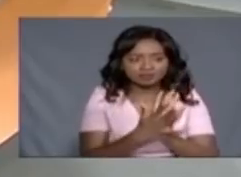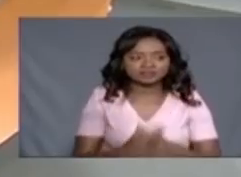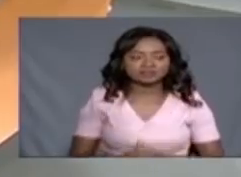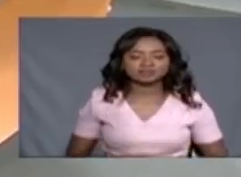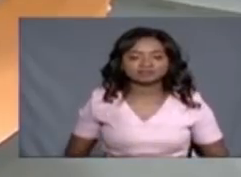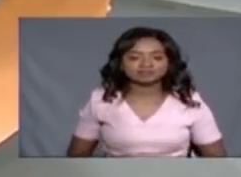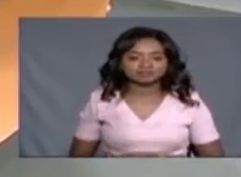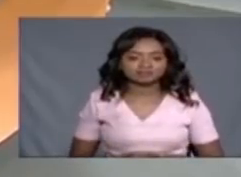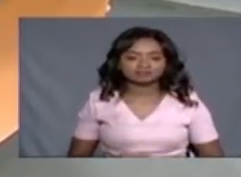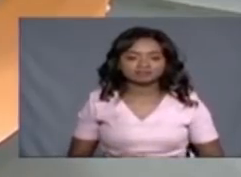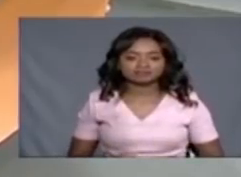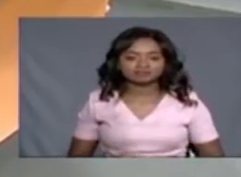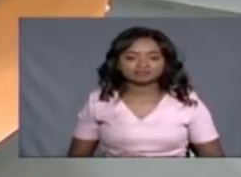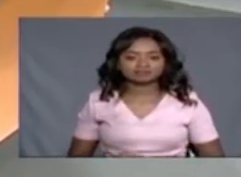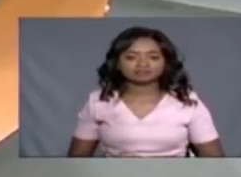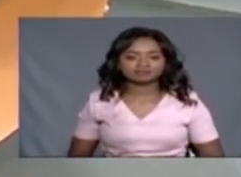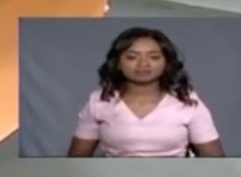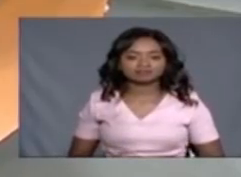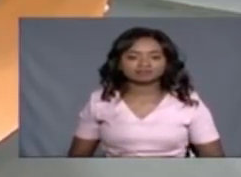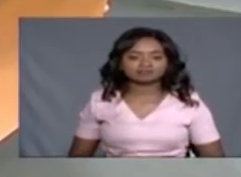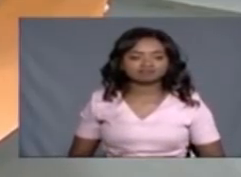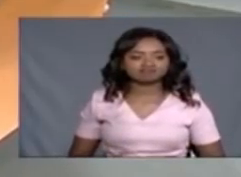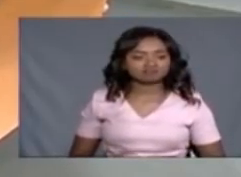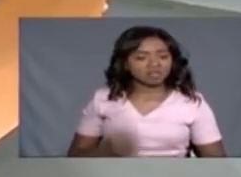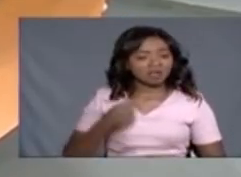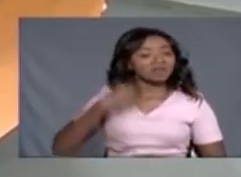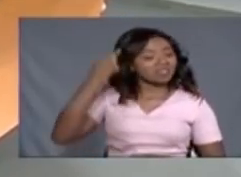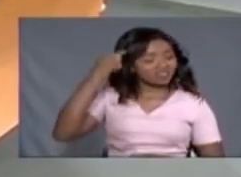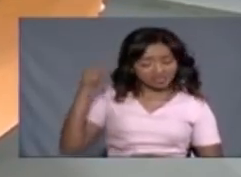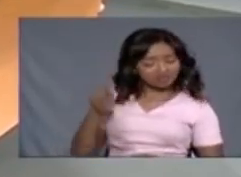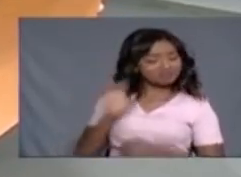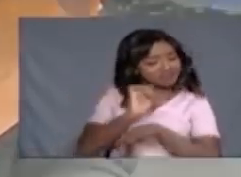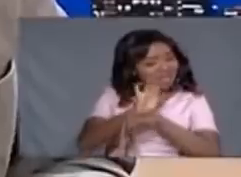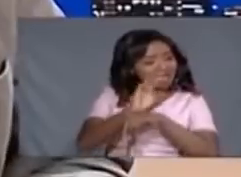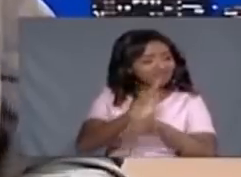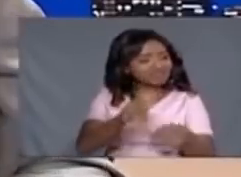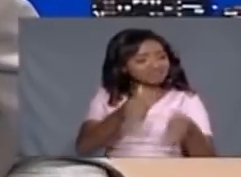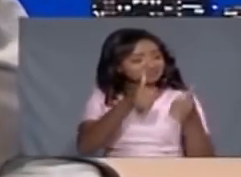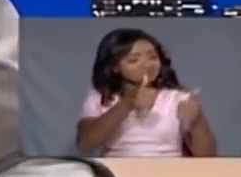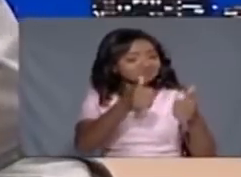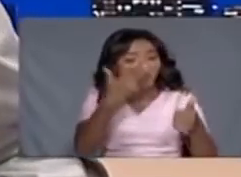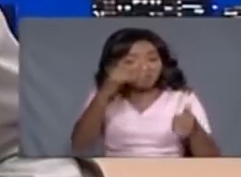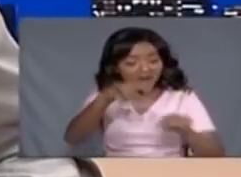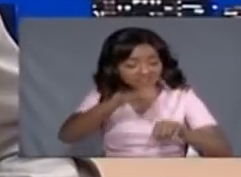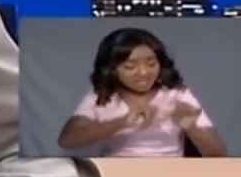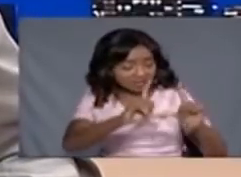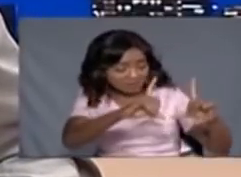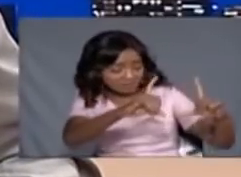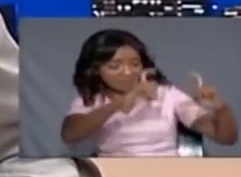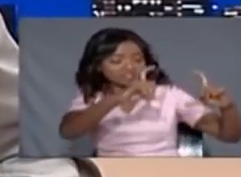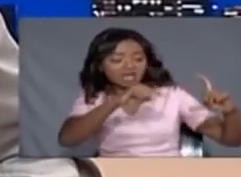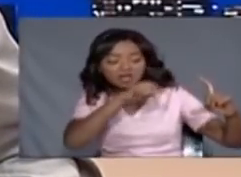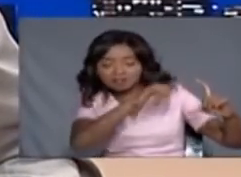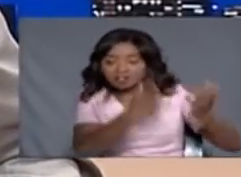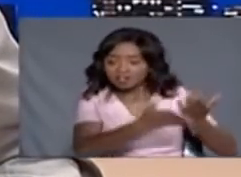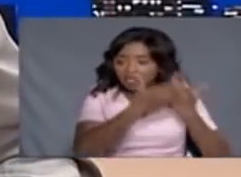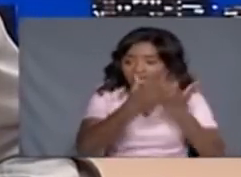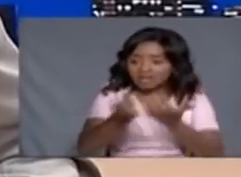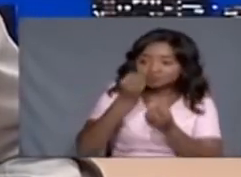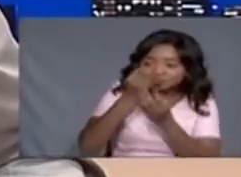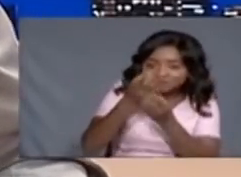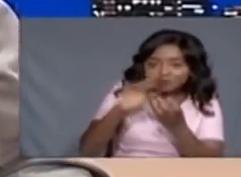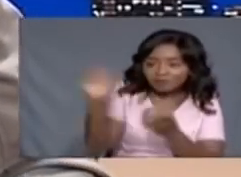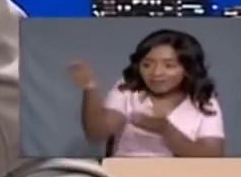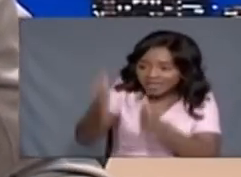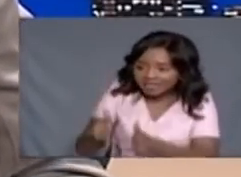Yes, I think that is excellent advice, because once you get pictures, you can guide Kenyans, whether it is